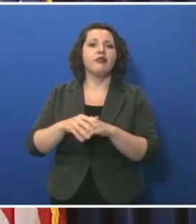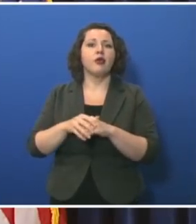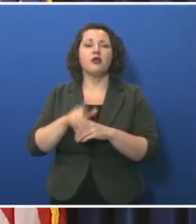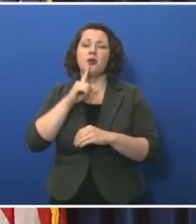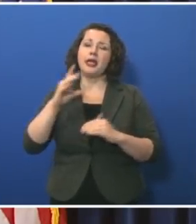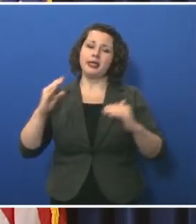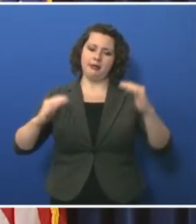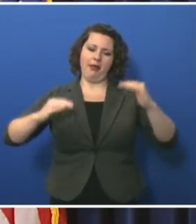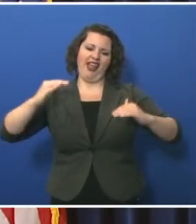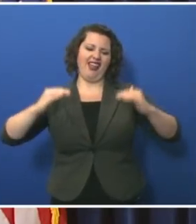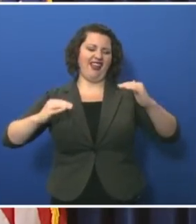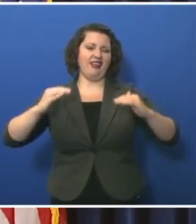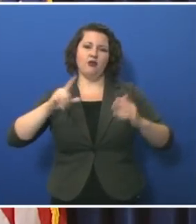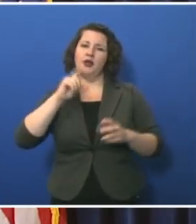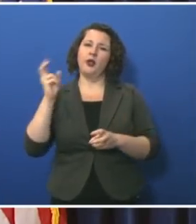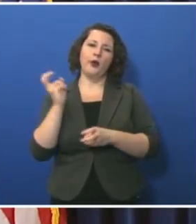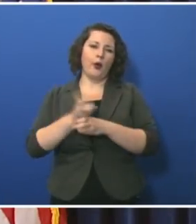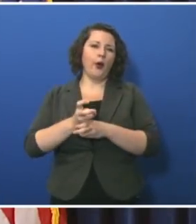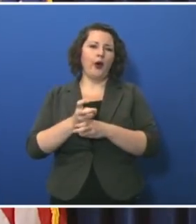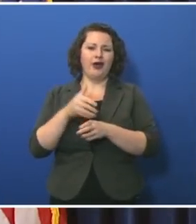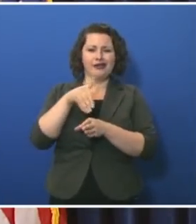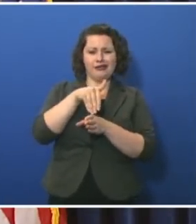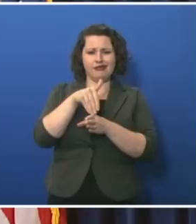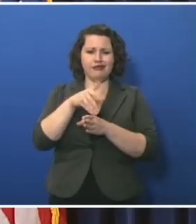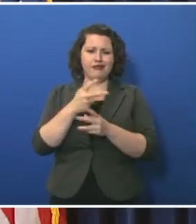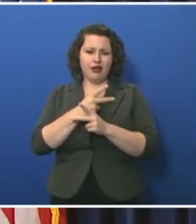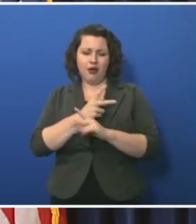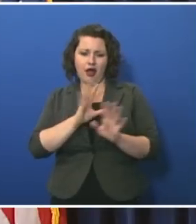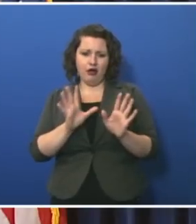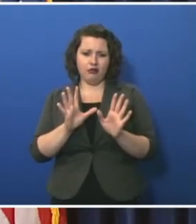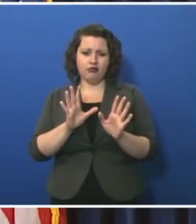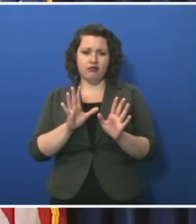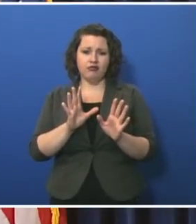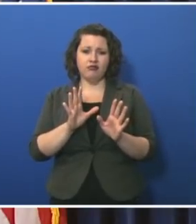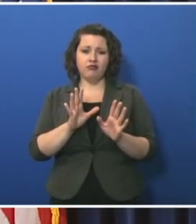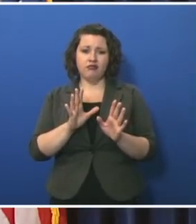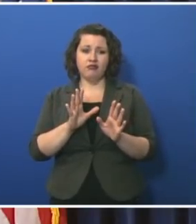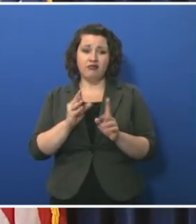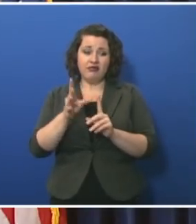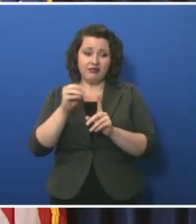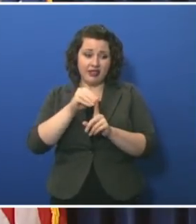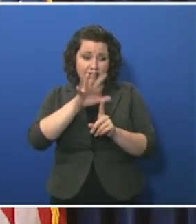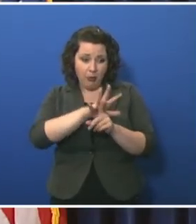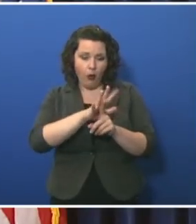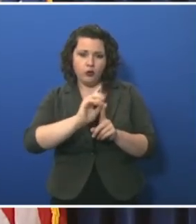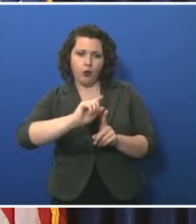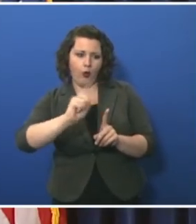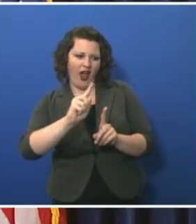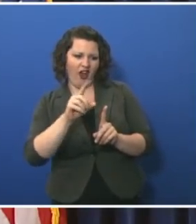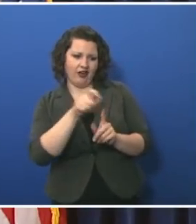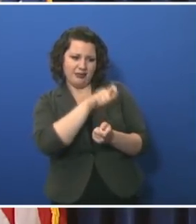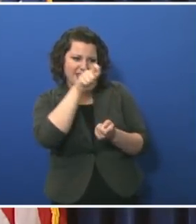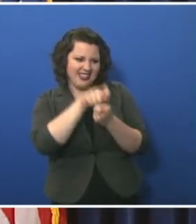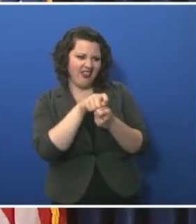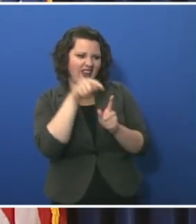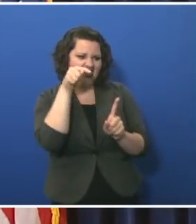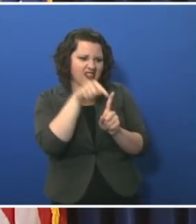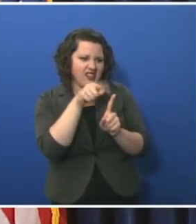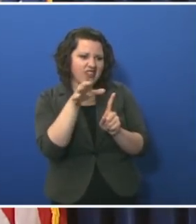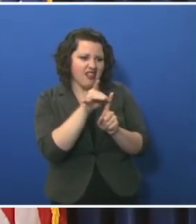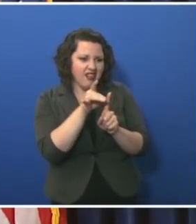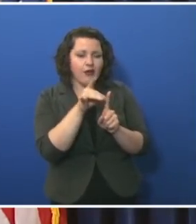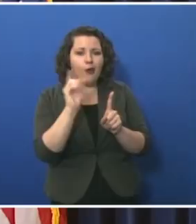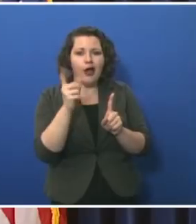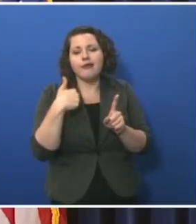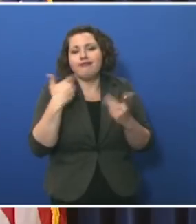very hard. It would be very hard to identify where somebody was exposed to the COVID-19. I mean, look at the protests that